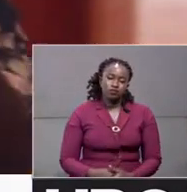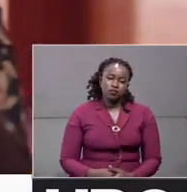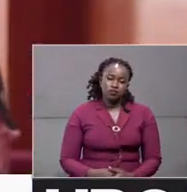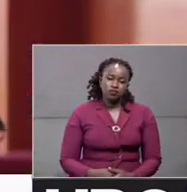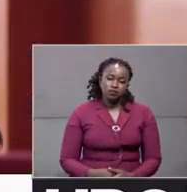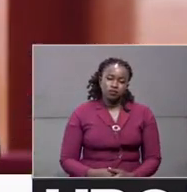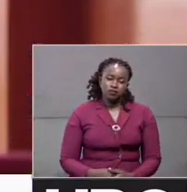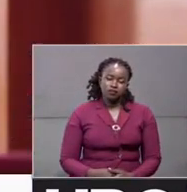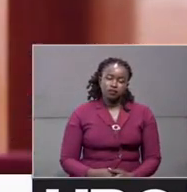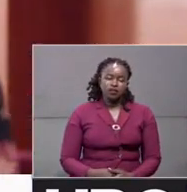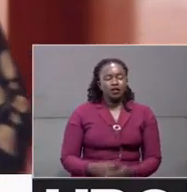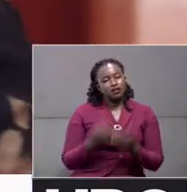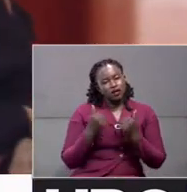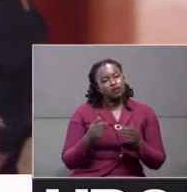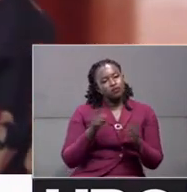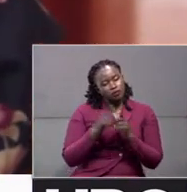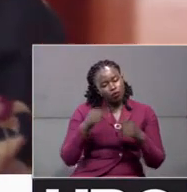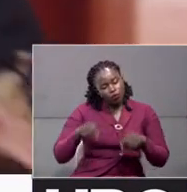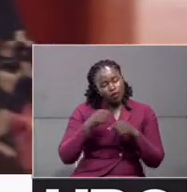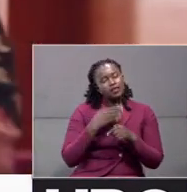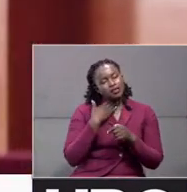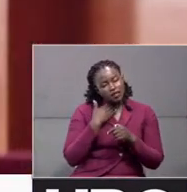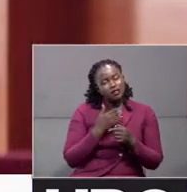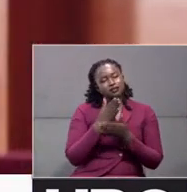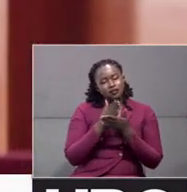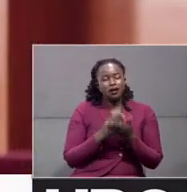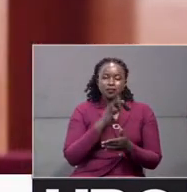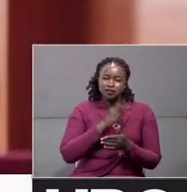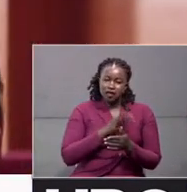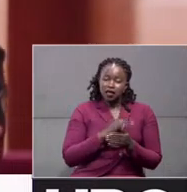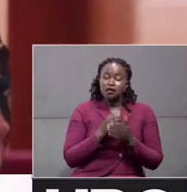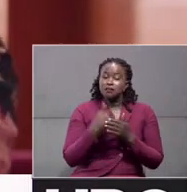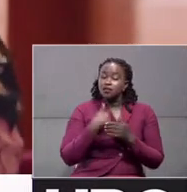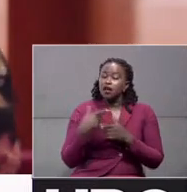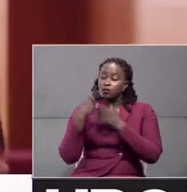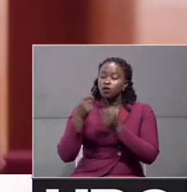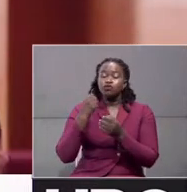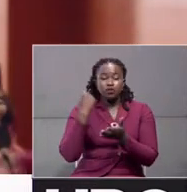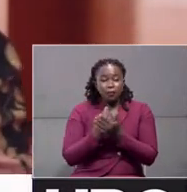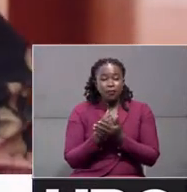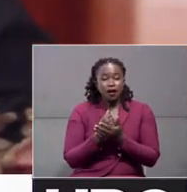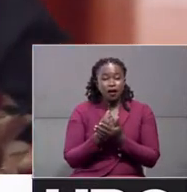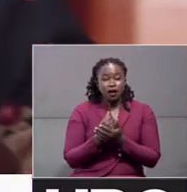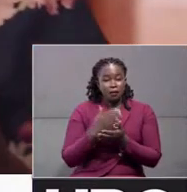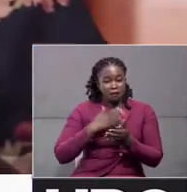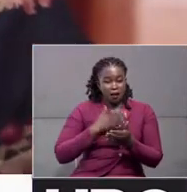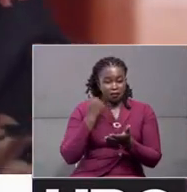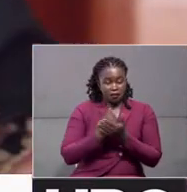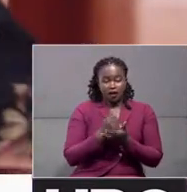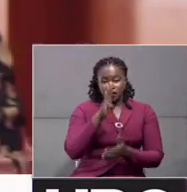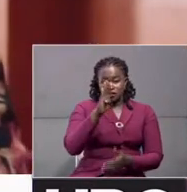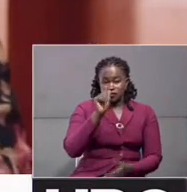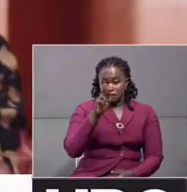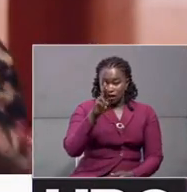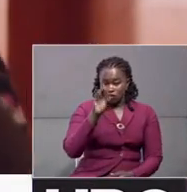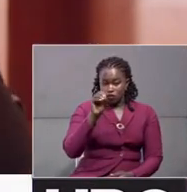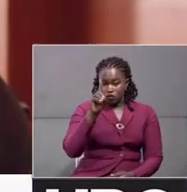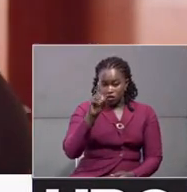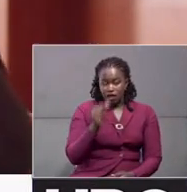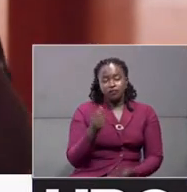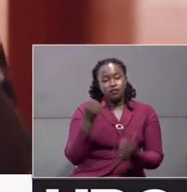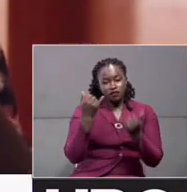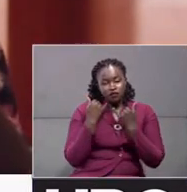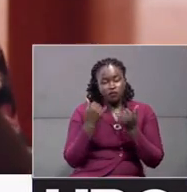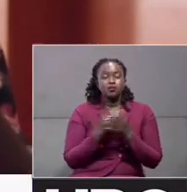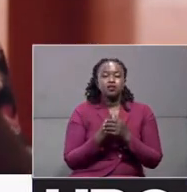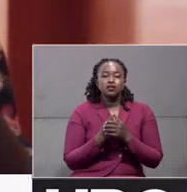So we must deserve a better payment. I went to the bank. I bank with Baroda. I was told the money